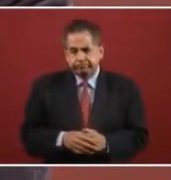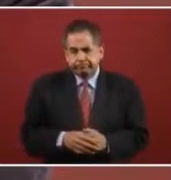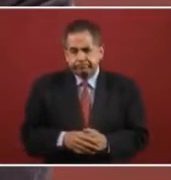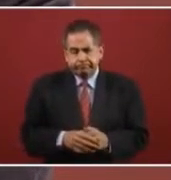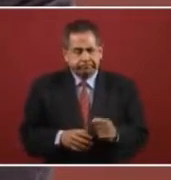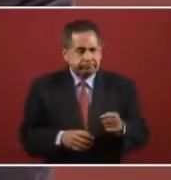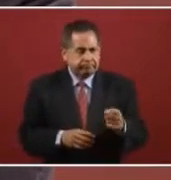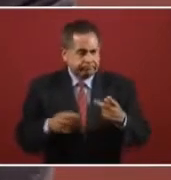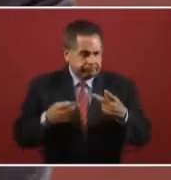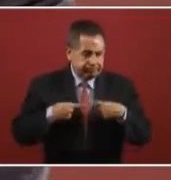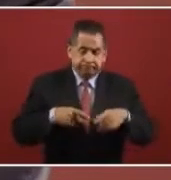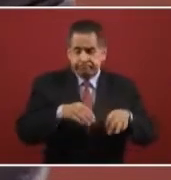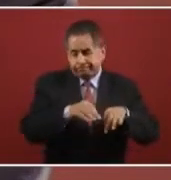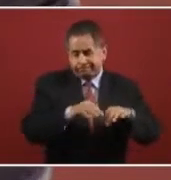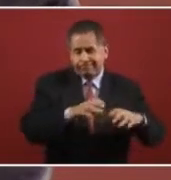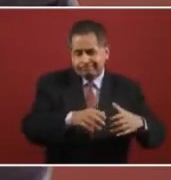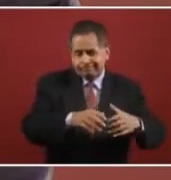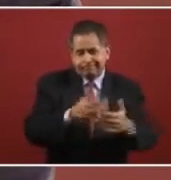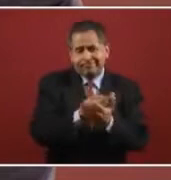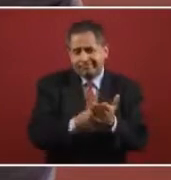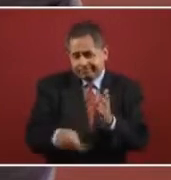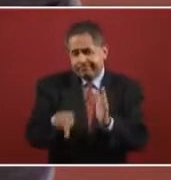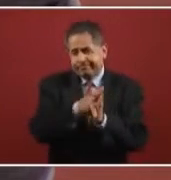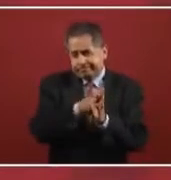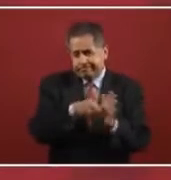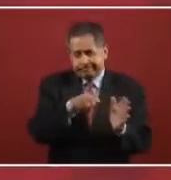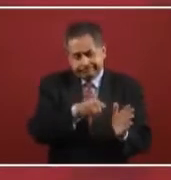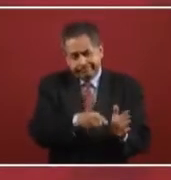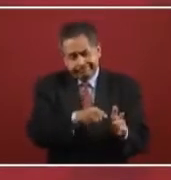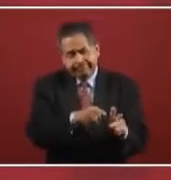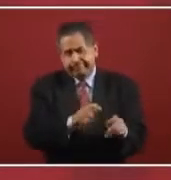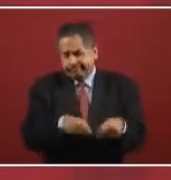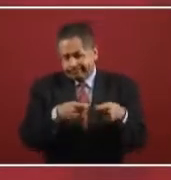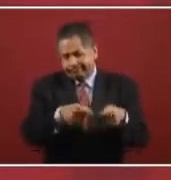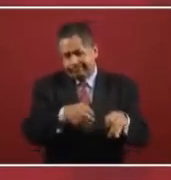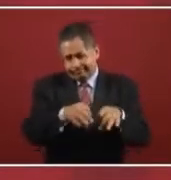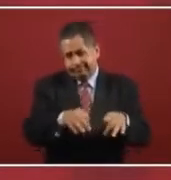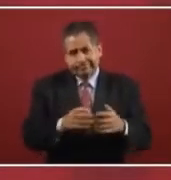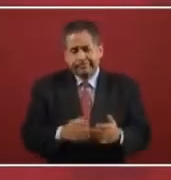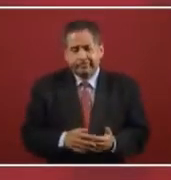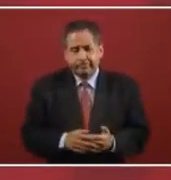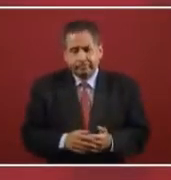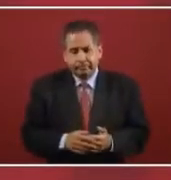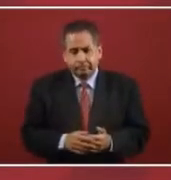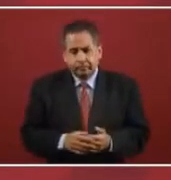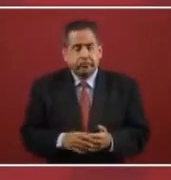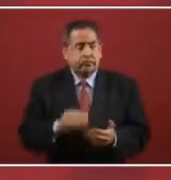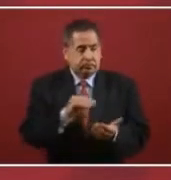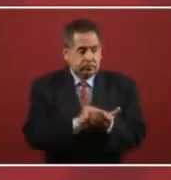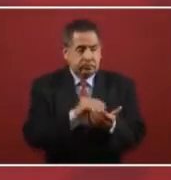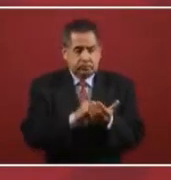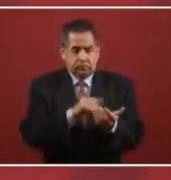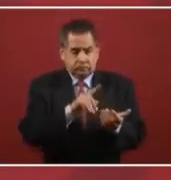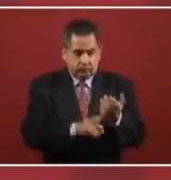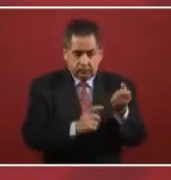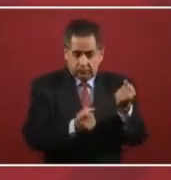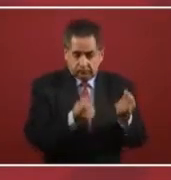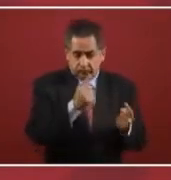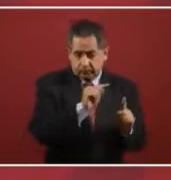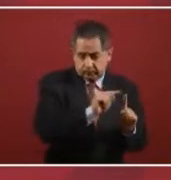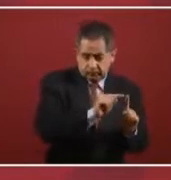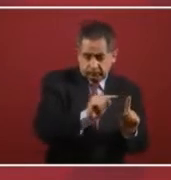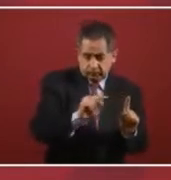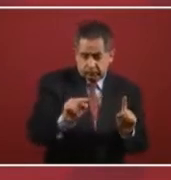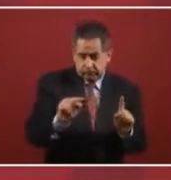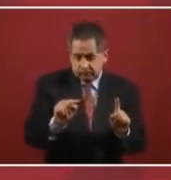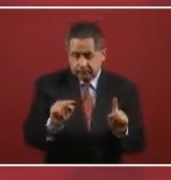Personal, son trabajadores their personnel, they're base workers. Quedan todavía and there's still